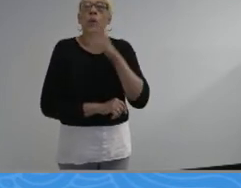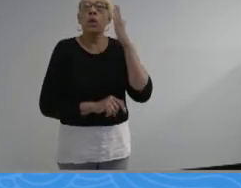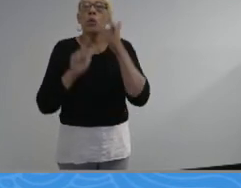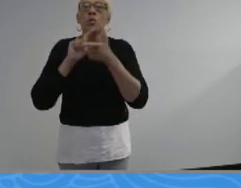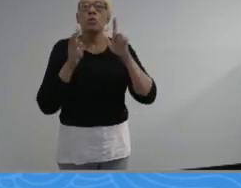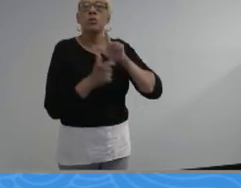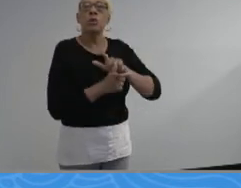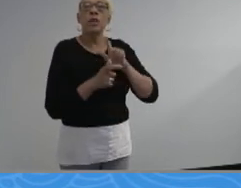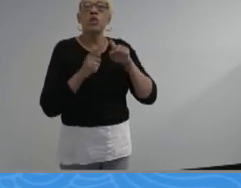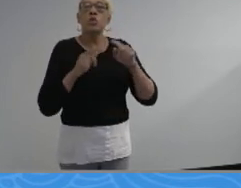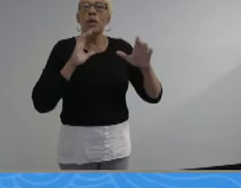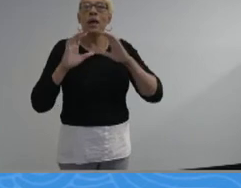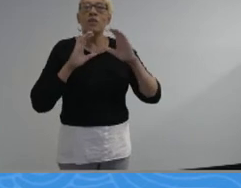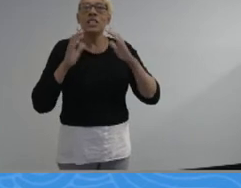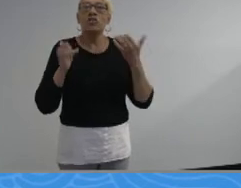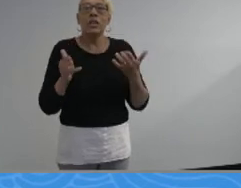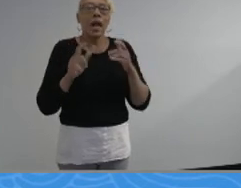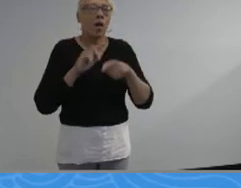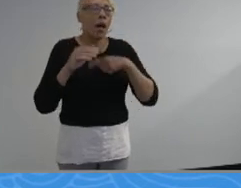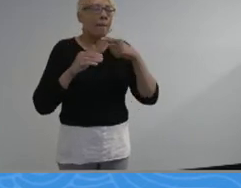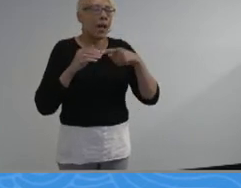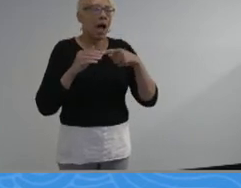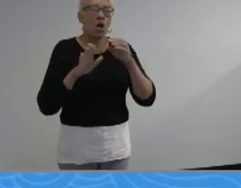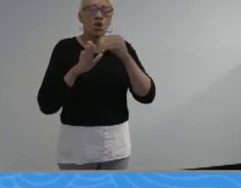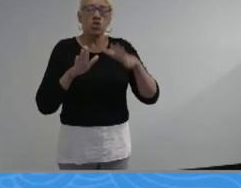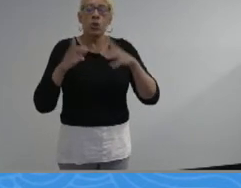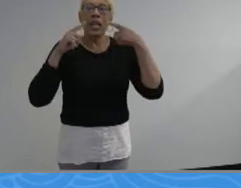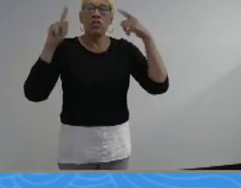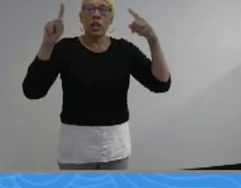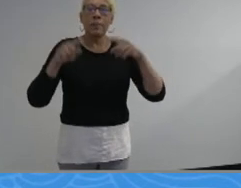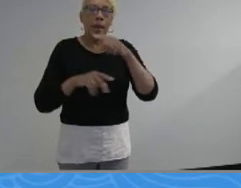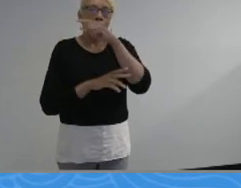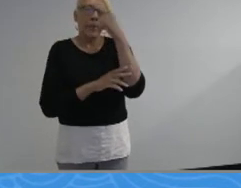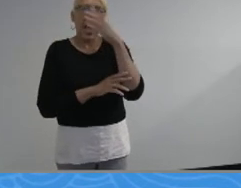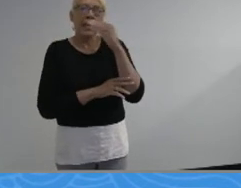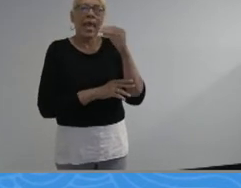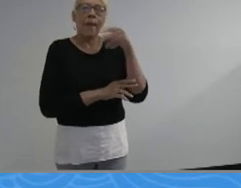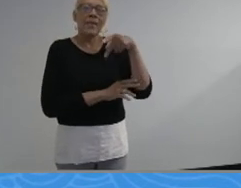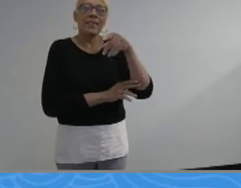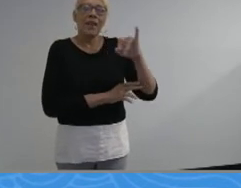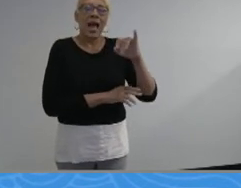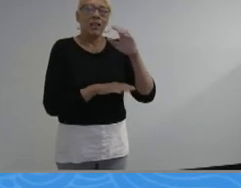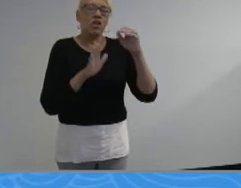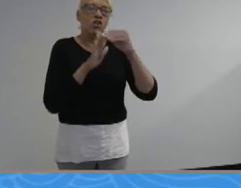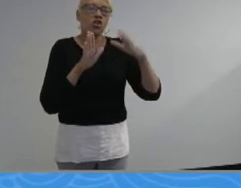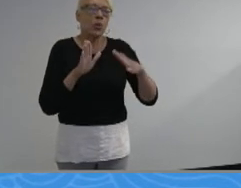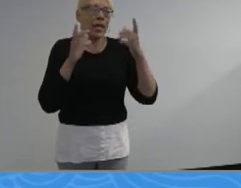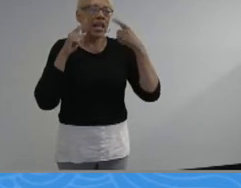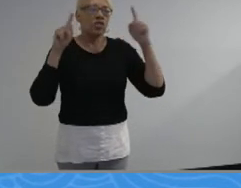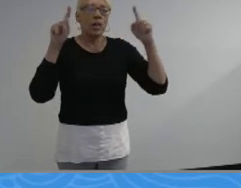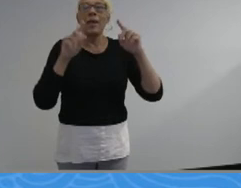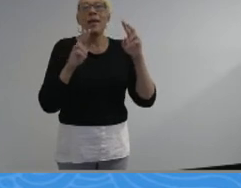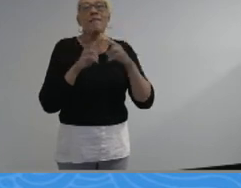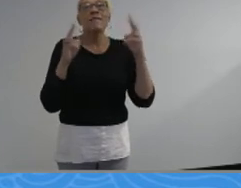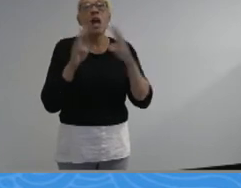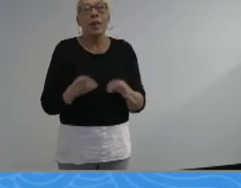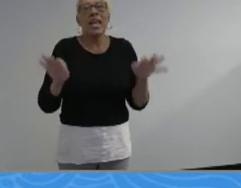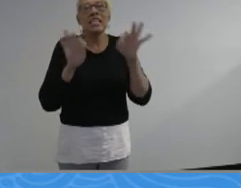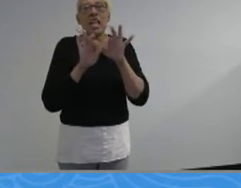transition to a conversation about student achievement, Black and Pacific Islander student achievement, another very